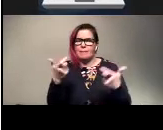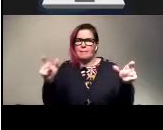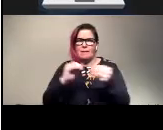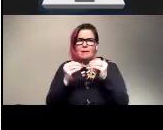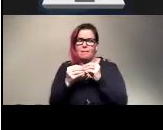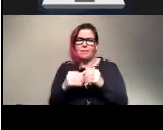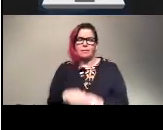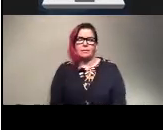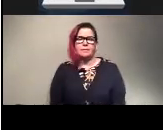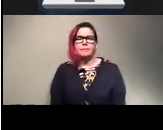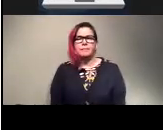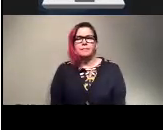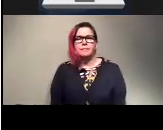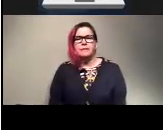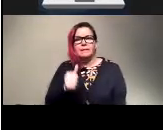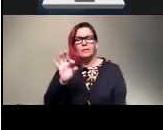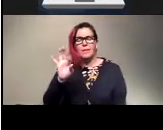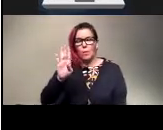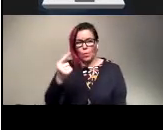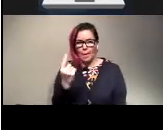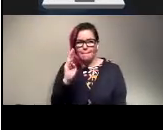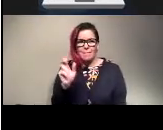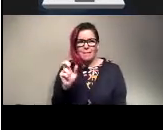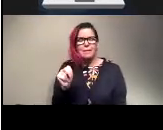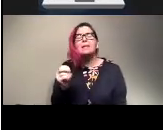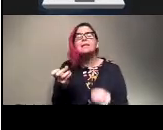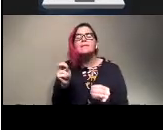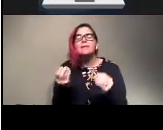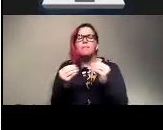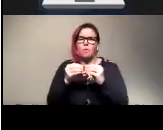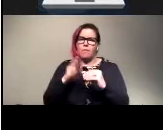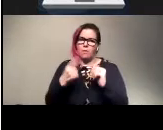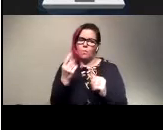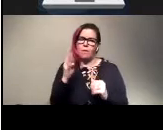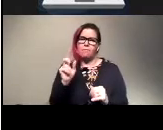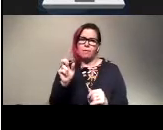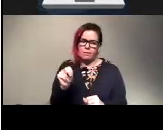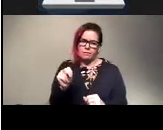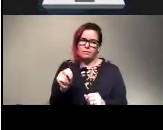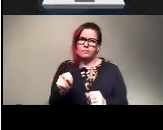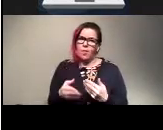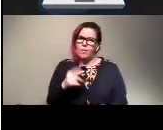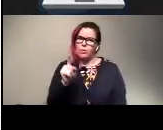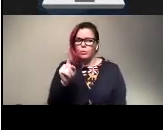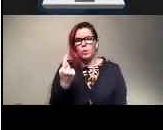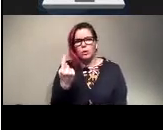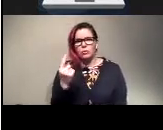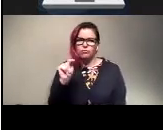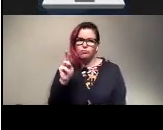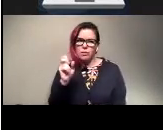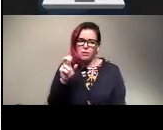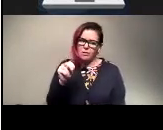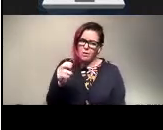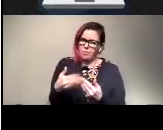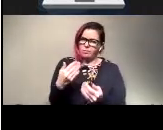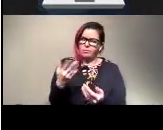So 10 to the 9th is a billion. So this is even bigger than that. So almost a trillion bacteria. It can be a lot in there,